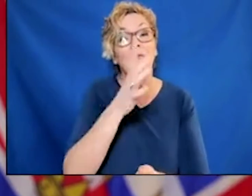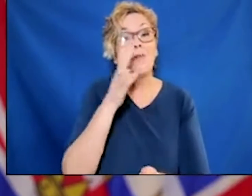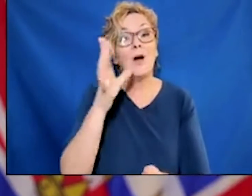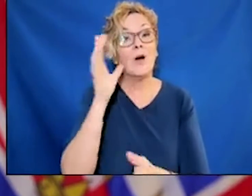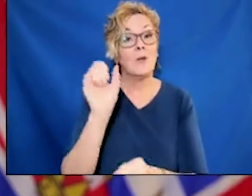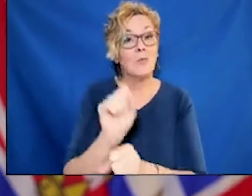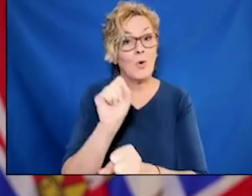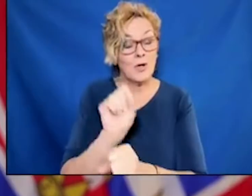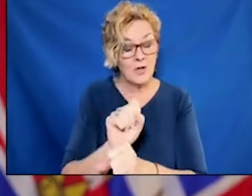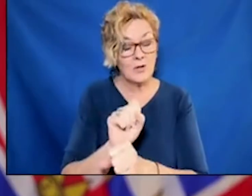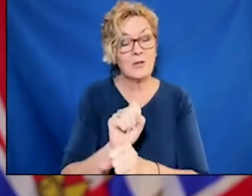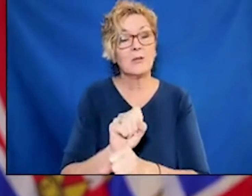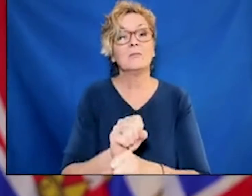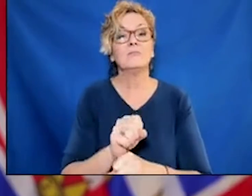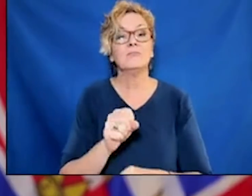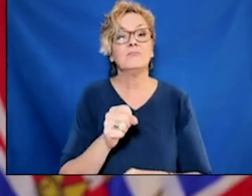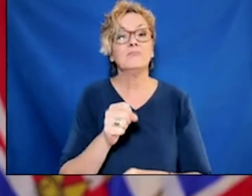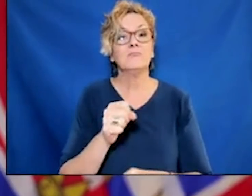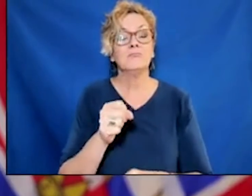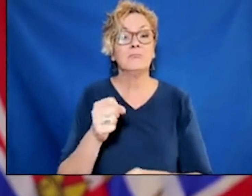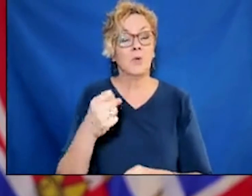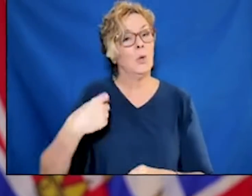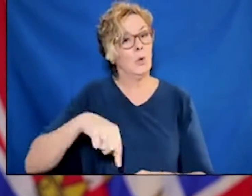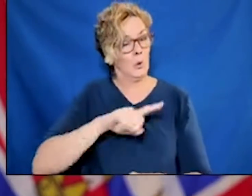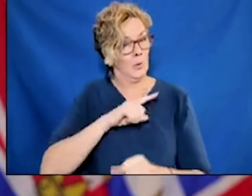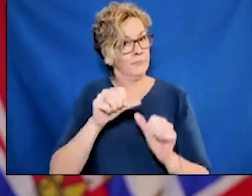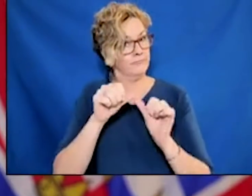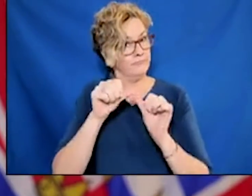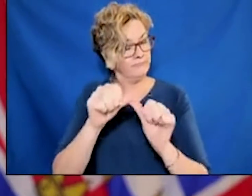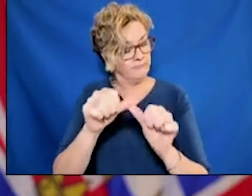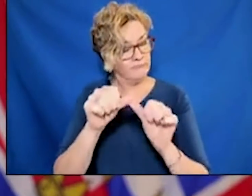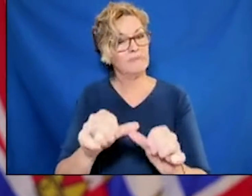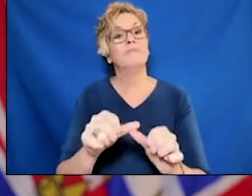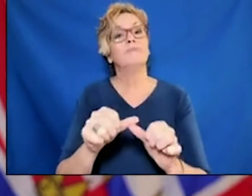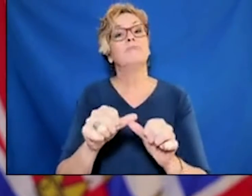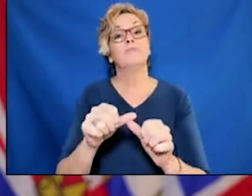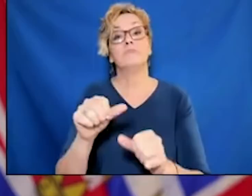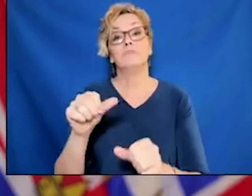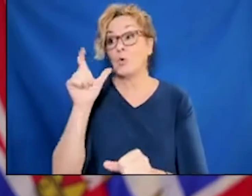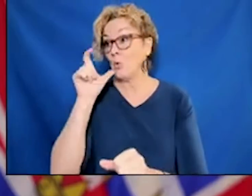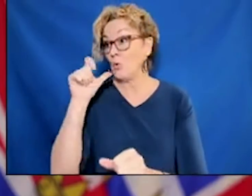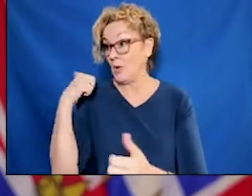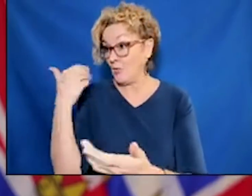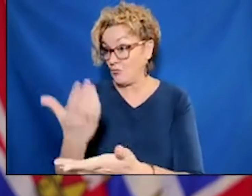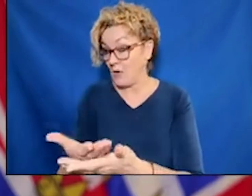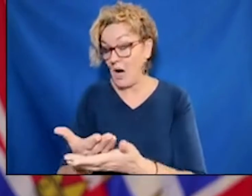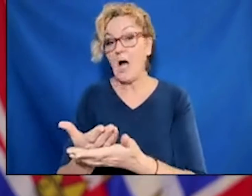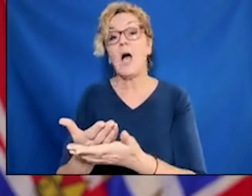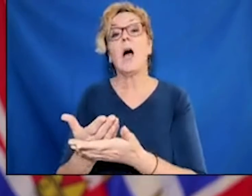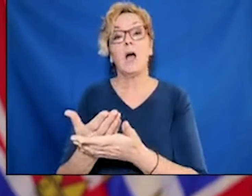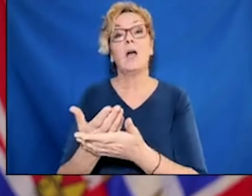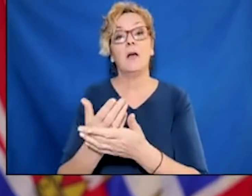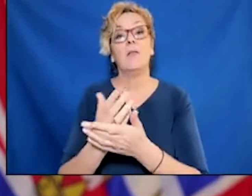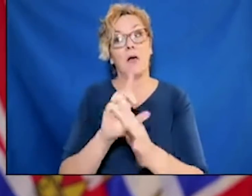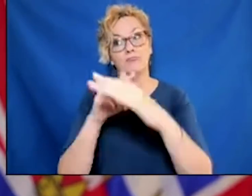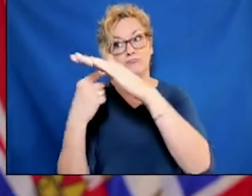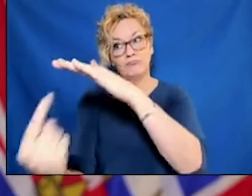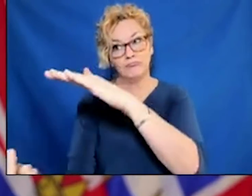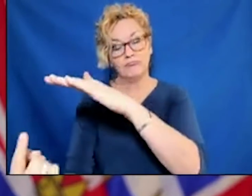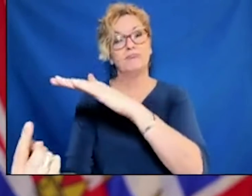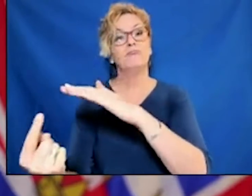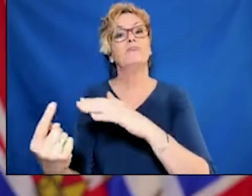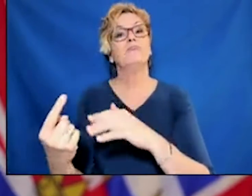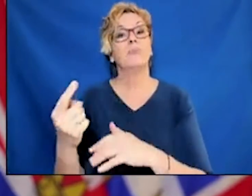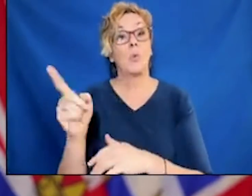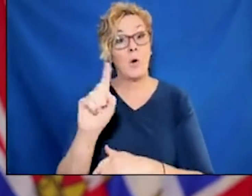are continuing our program of providing quarantine accommodations in hotels and support for people,